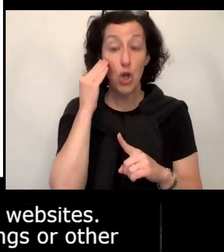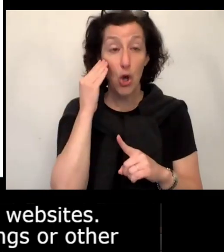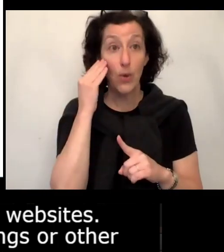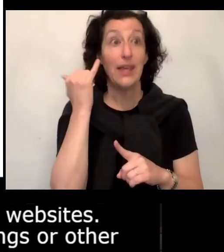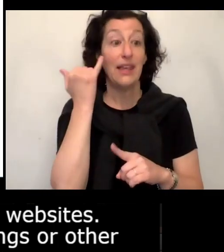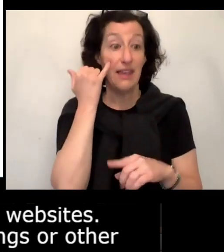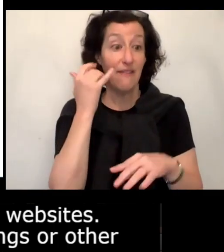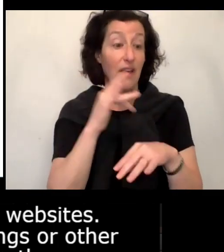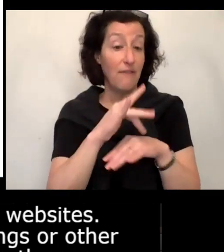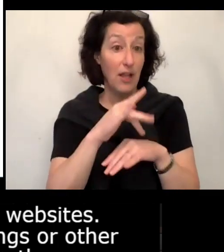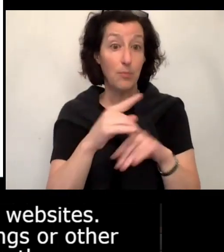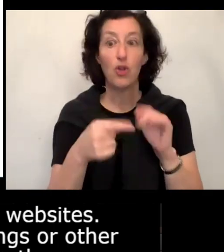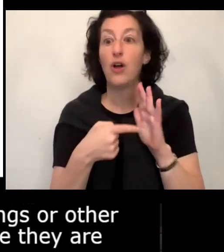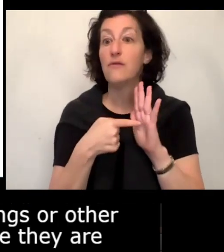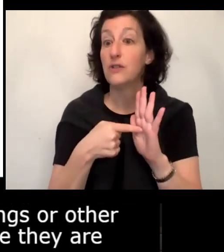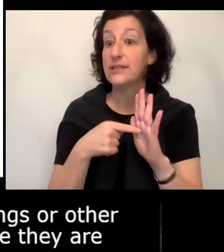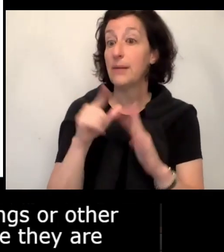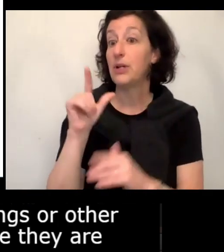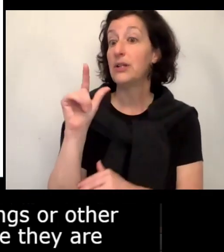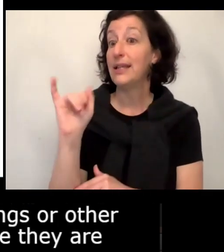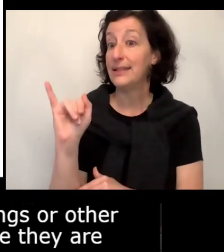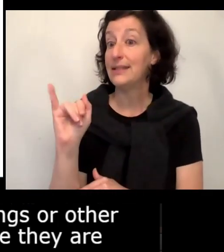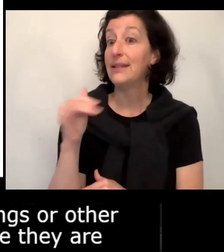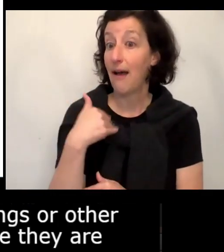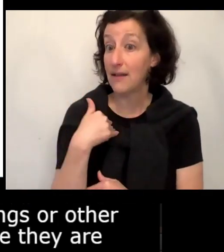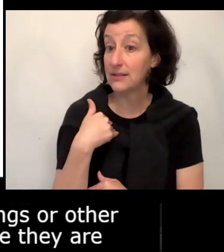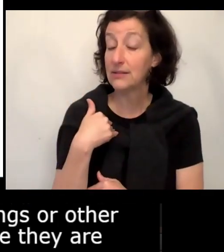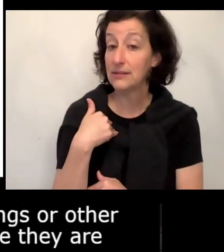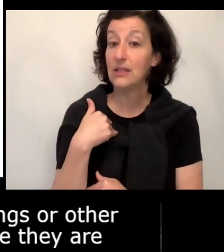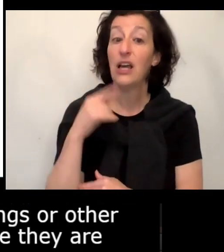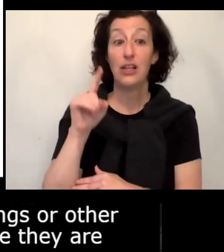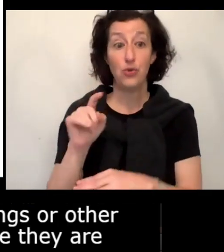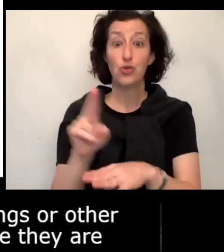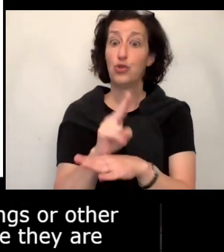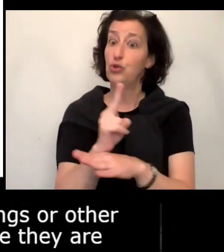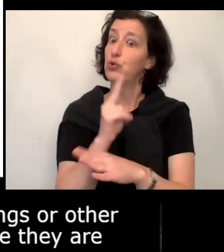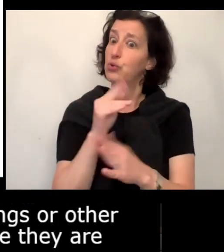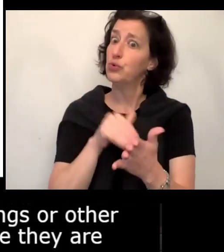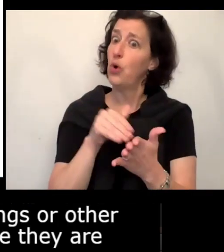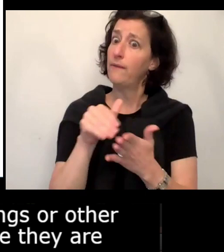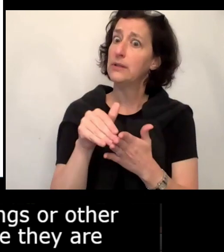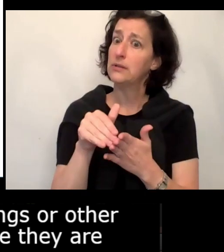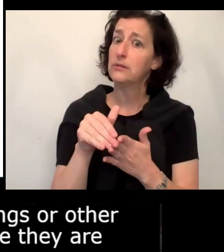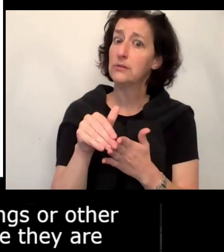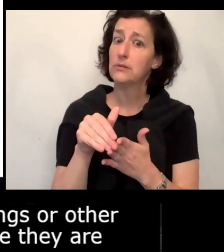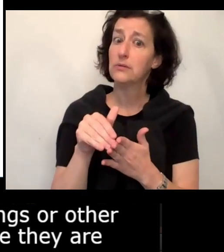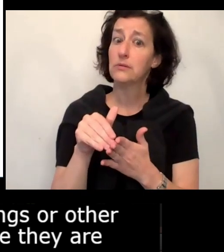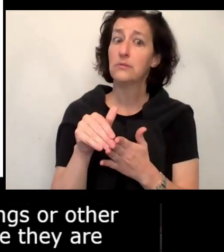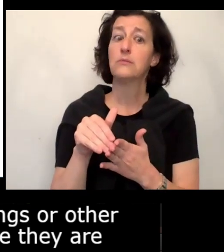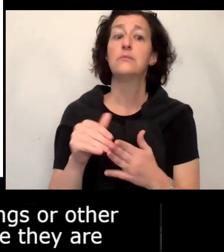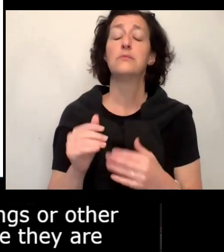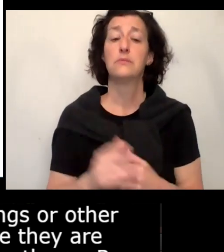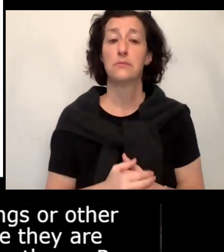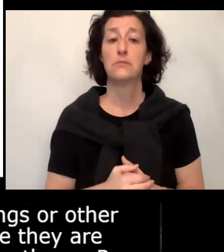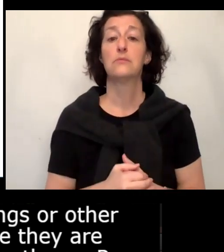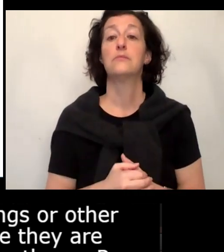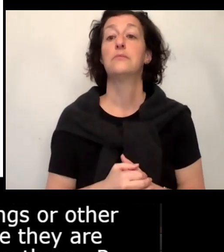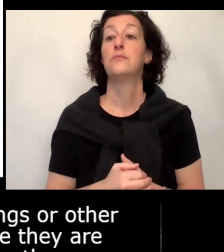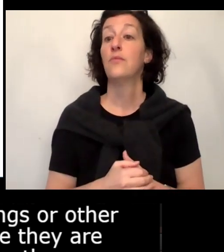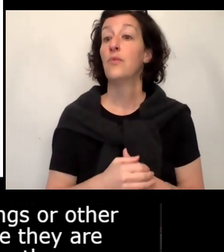such as in LinkedIn, for instance, and use them. For those who are using screen